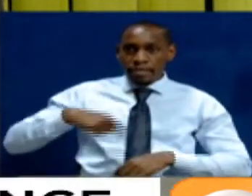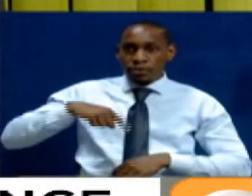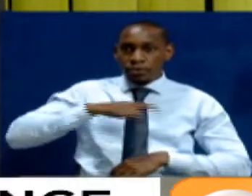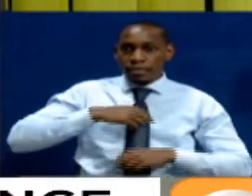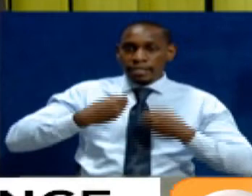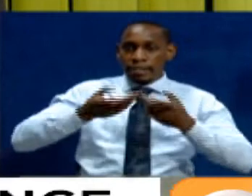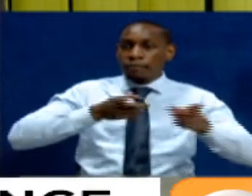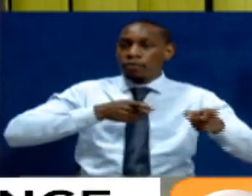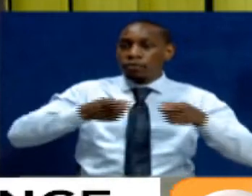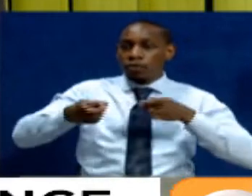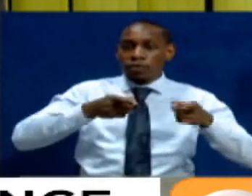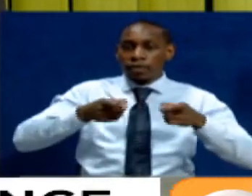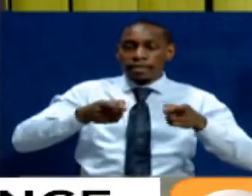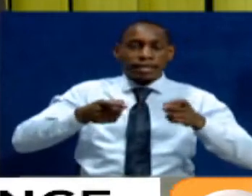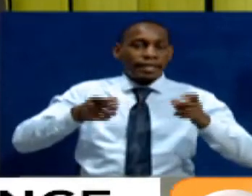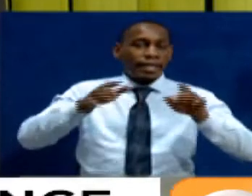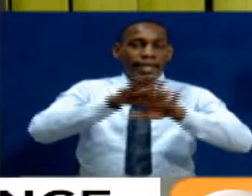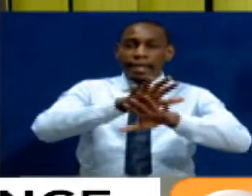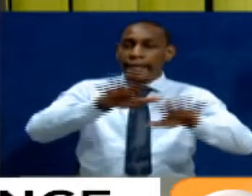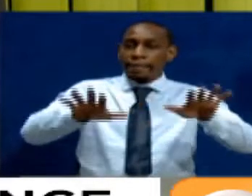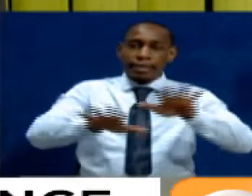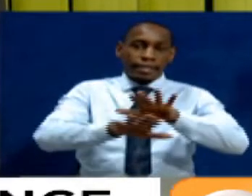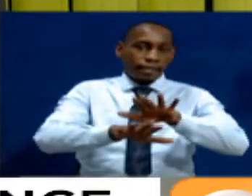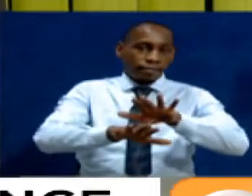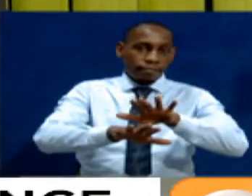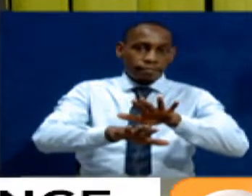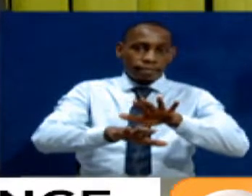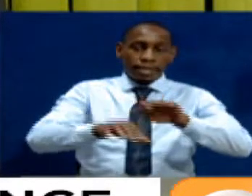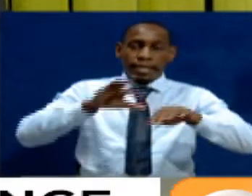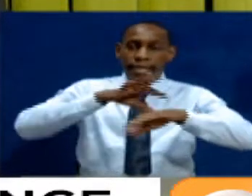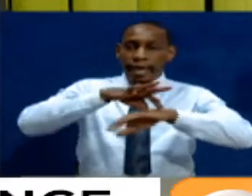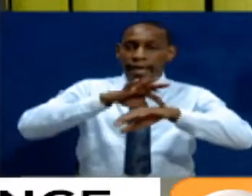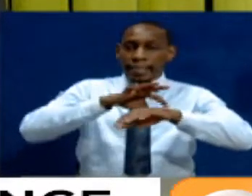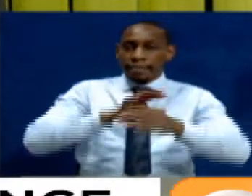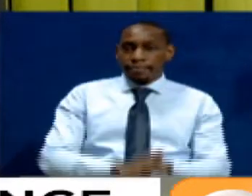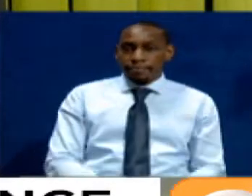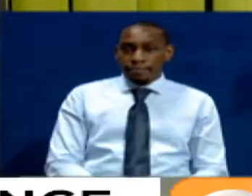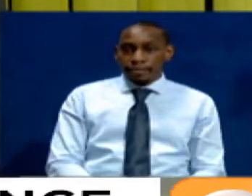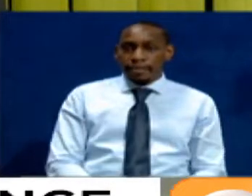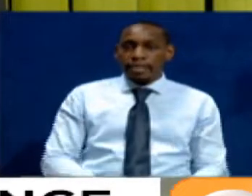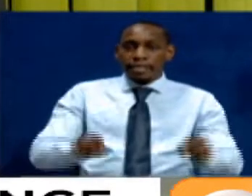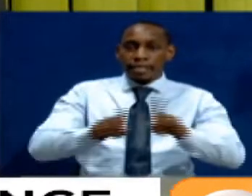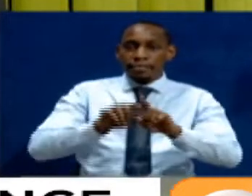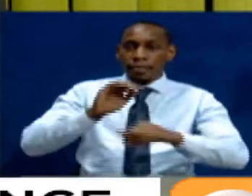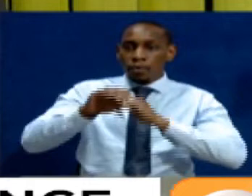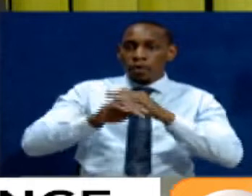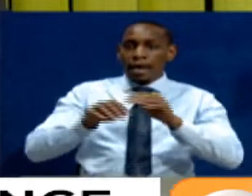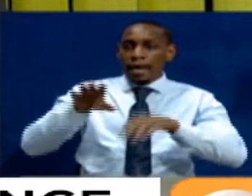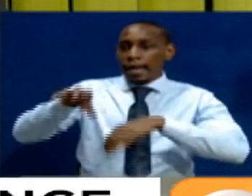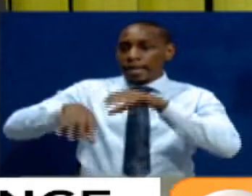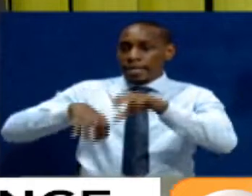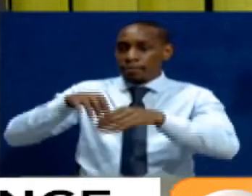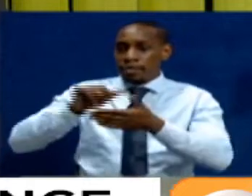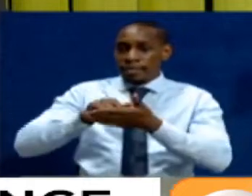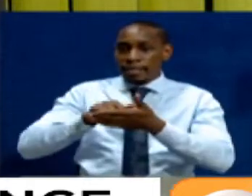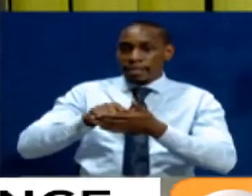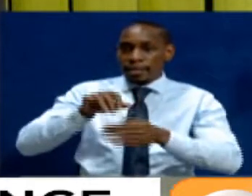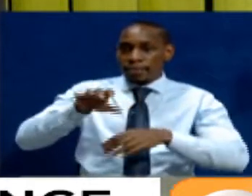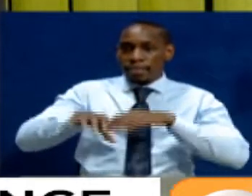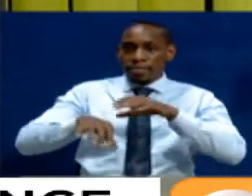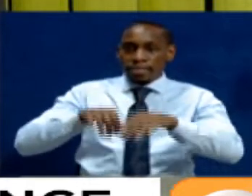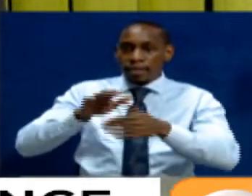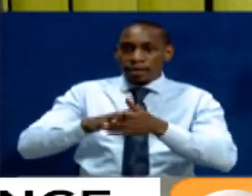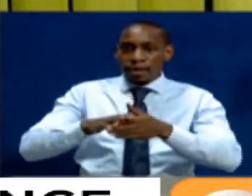him dominion over all the things in the earth, and even all the creatures that